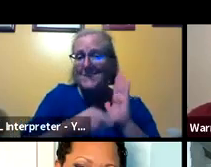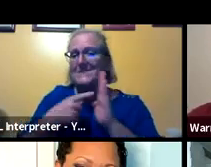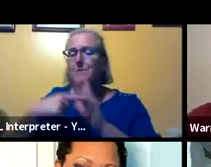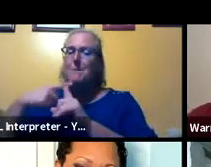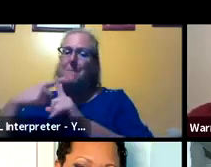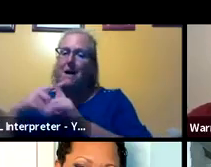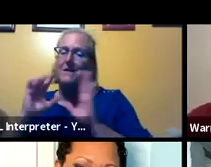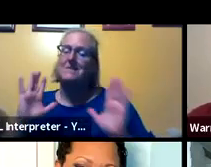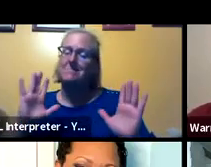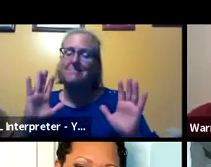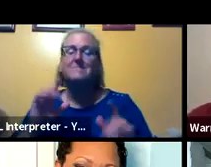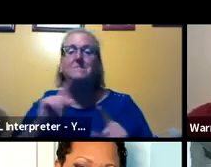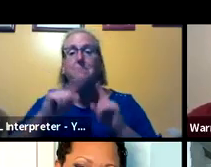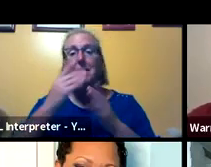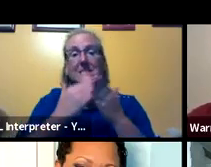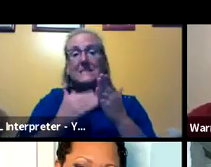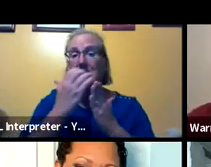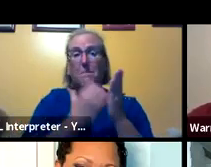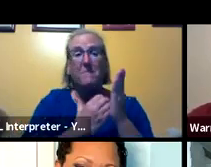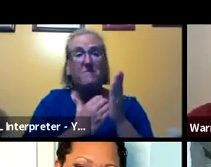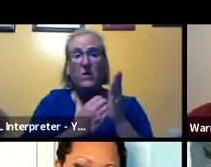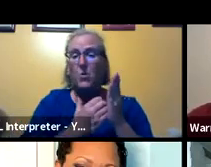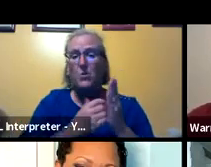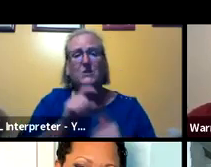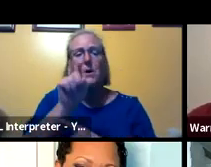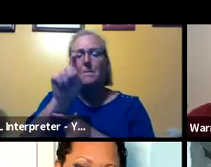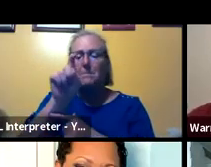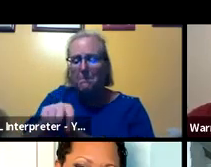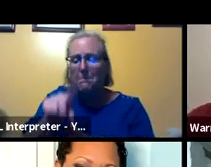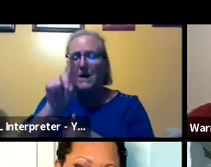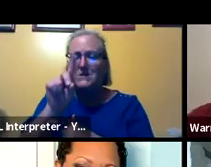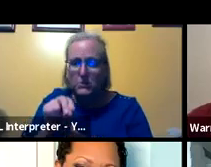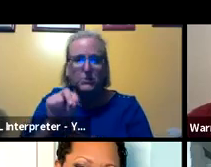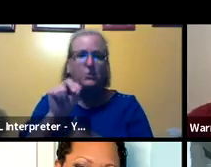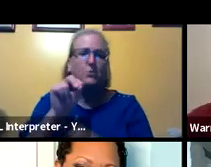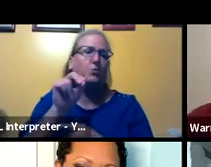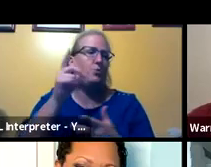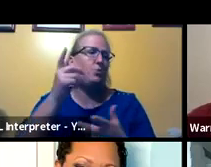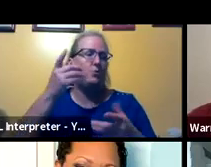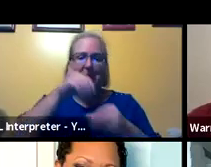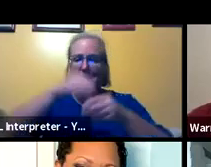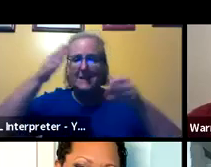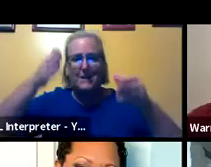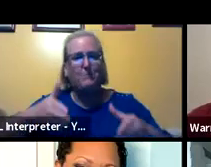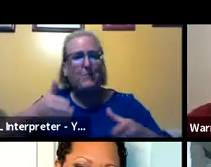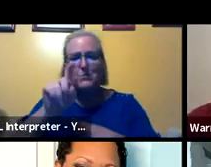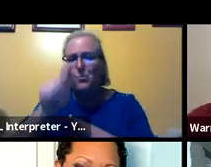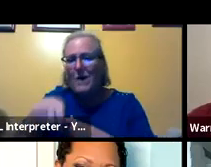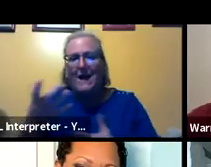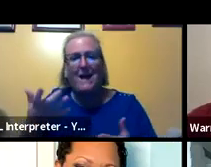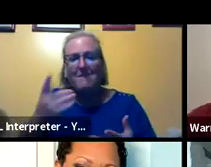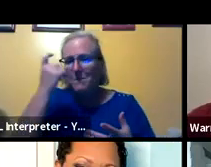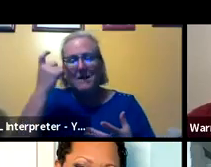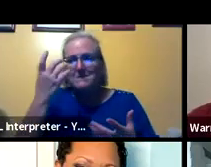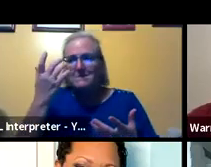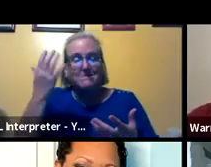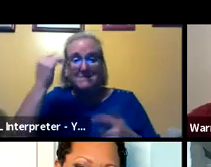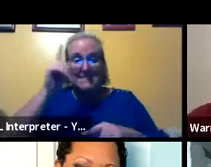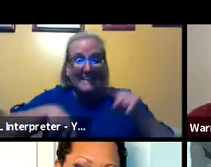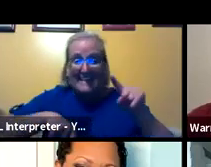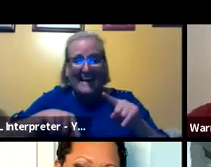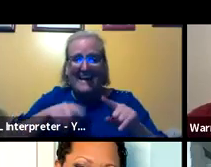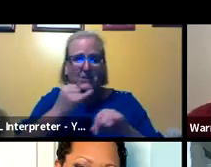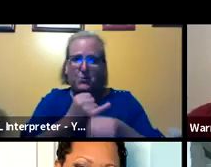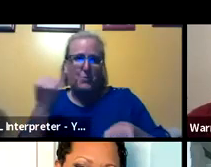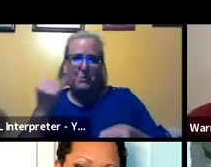are some of those courses that are just going to have to be done some point in time in person because they cannot be done remotely.